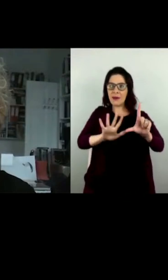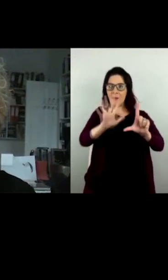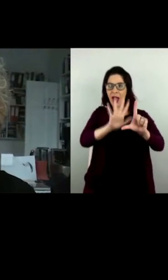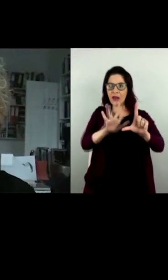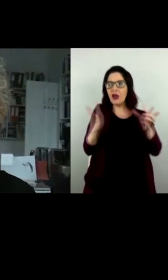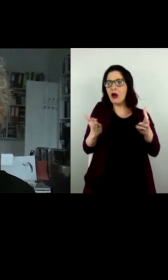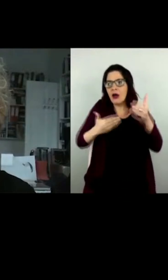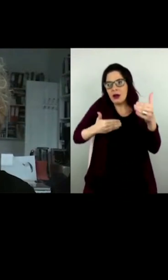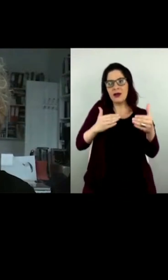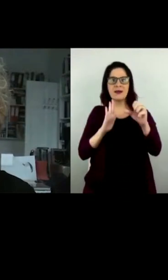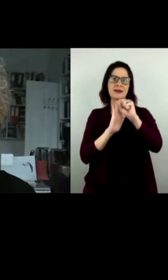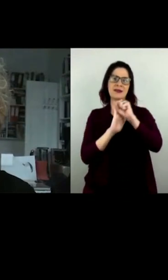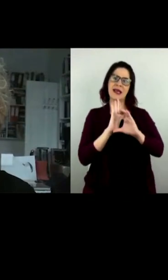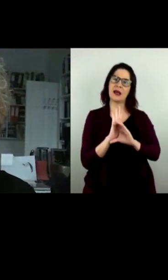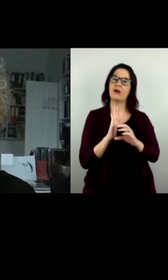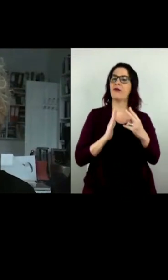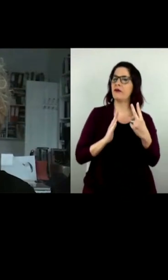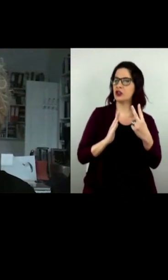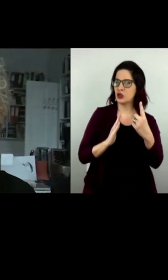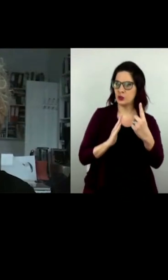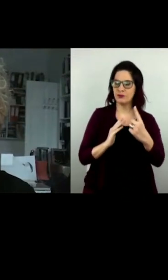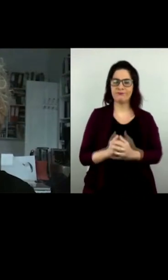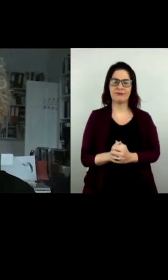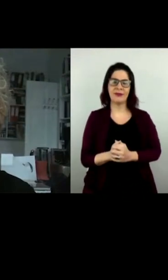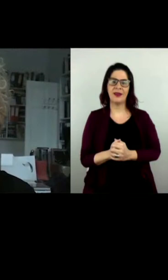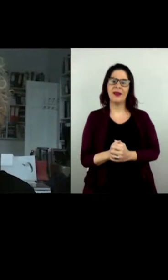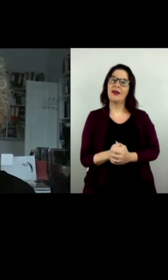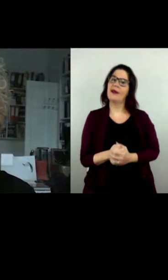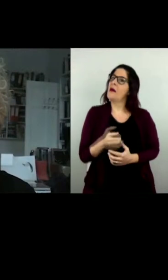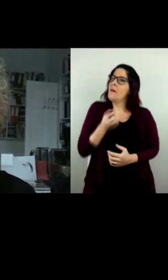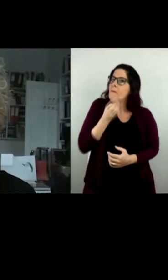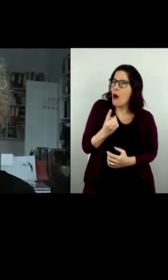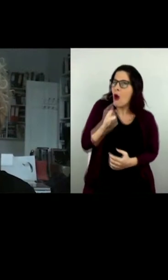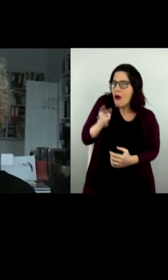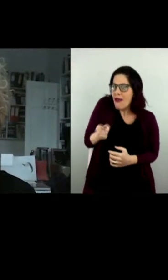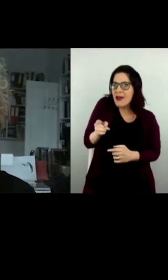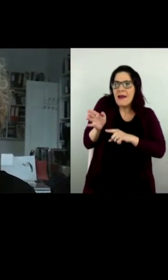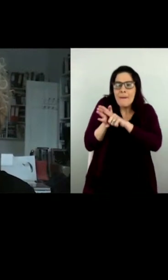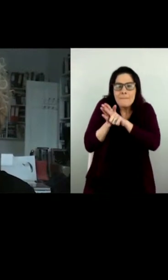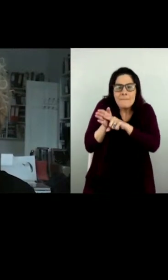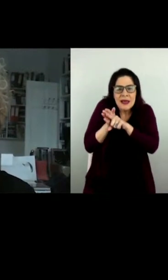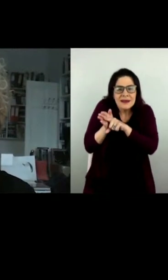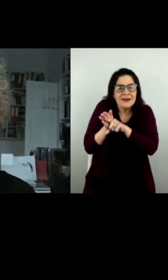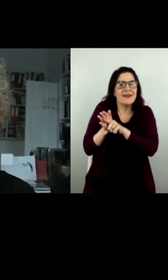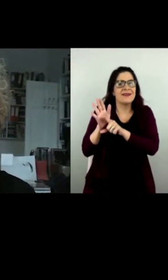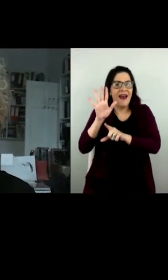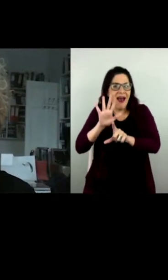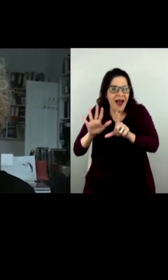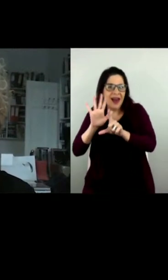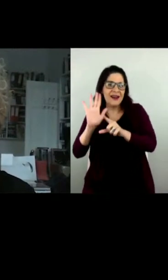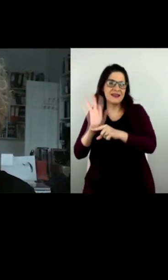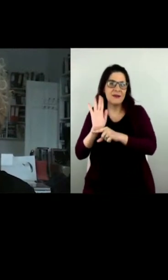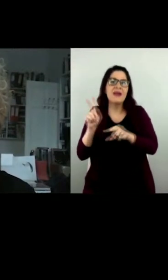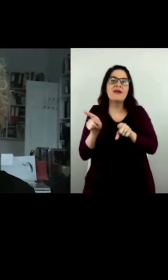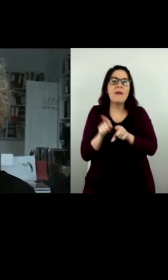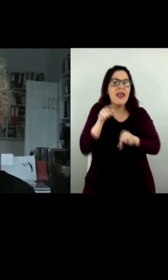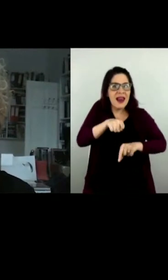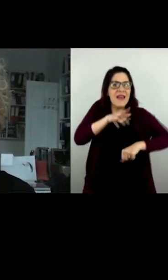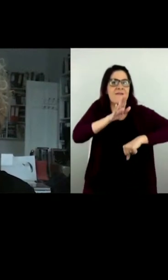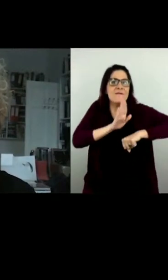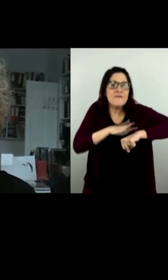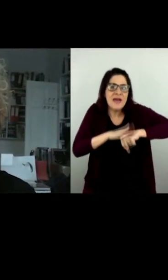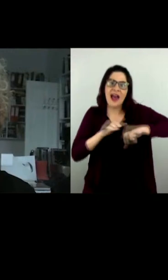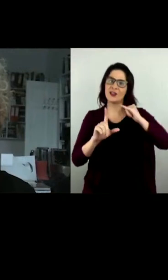Thanks God it happens. He's also a documentary filmmaker. In 2011, the